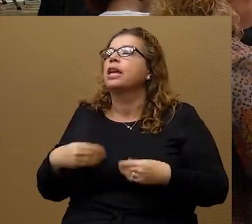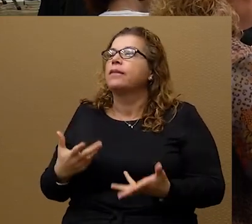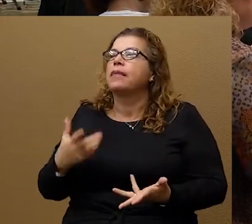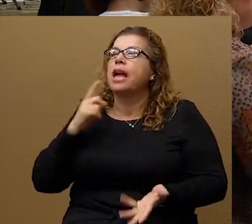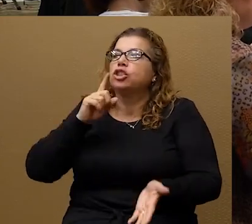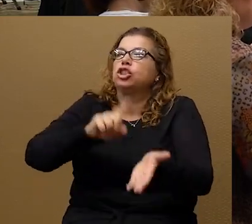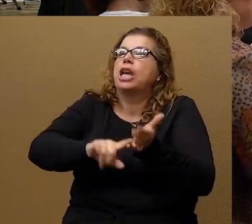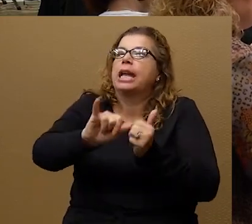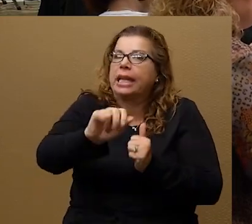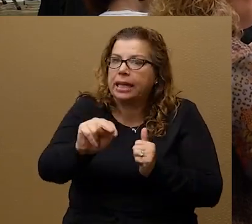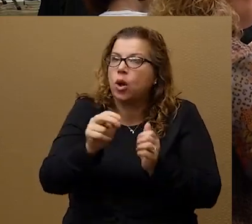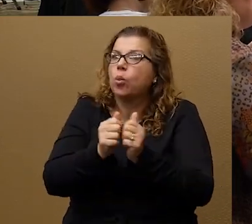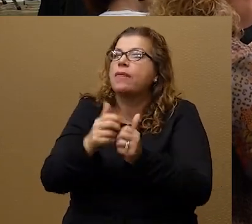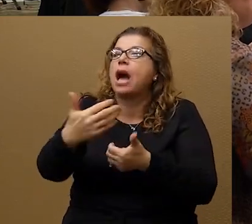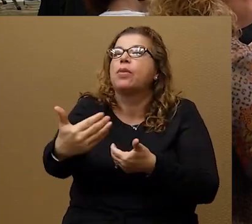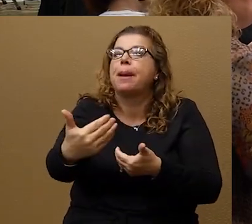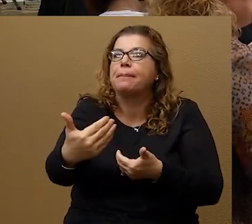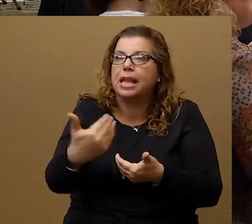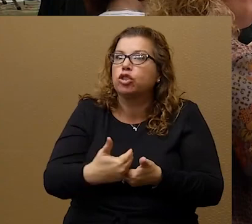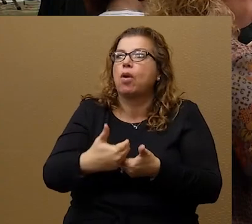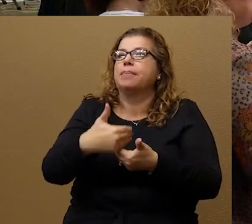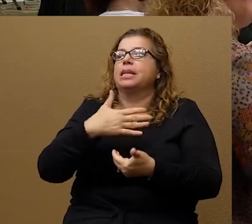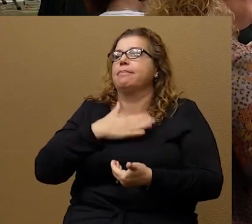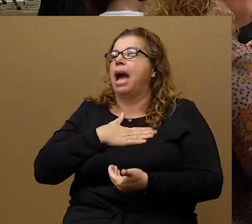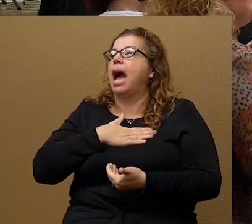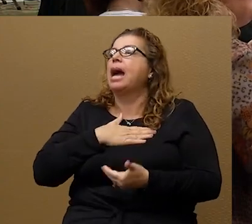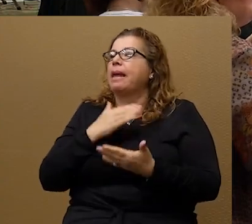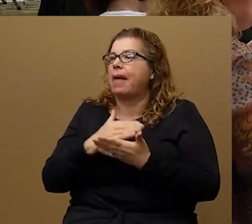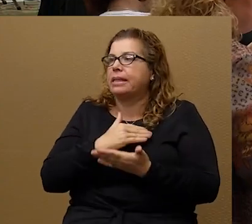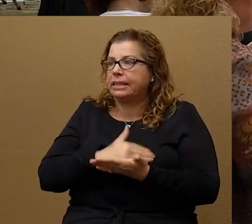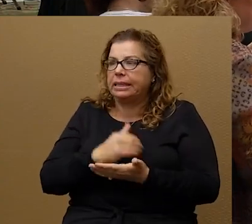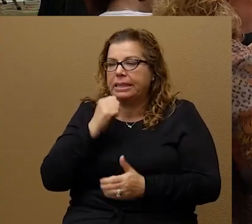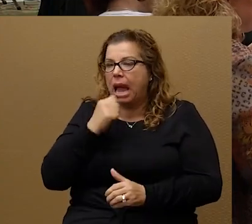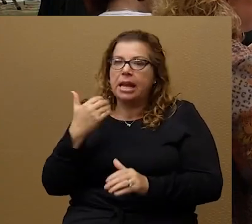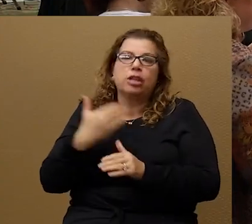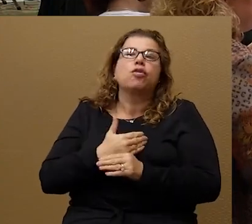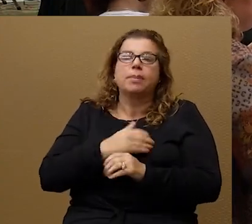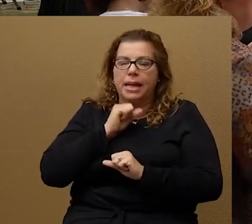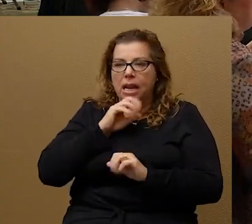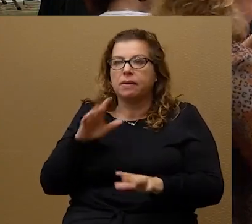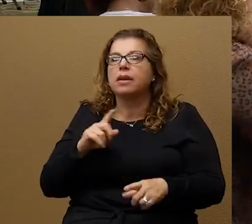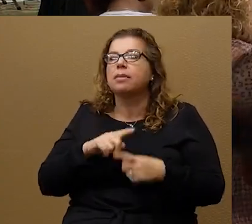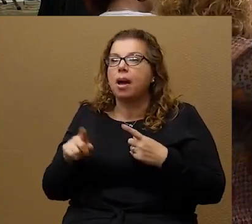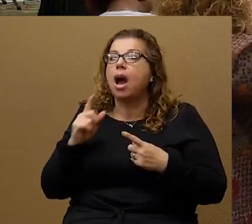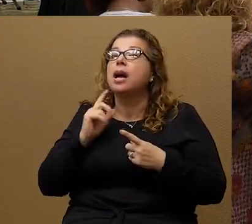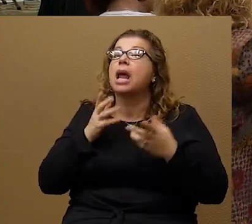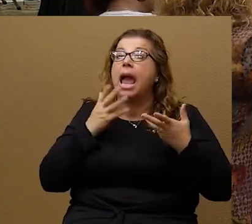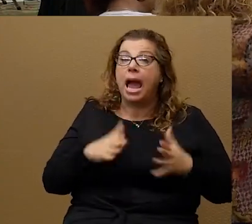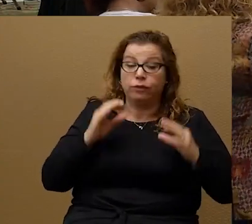regularly. Interrupting the lesson. Not interrupting the lesson, but at the end of every lesson.